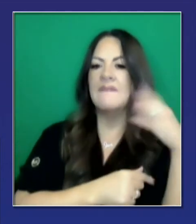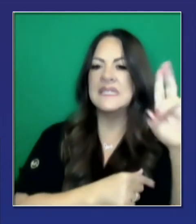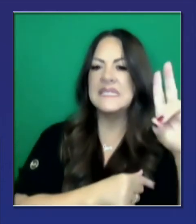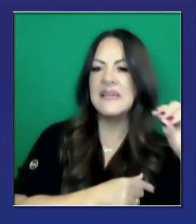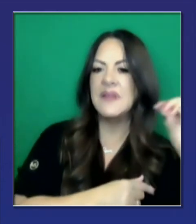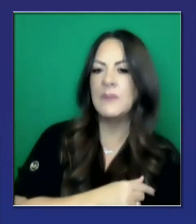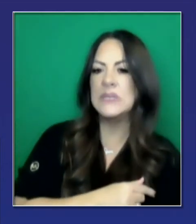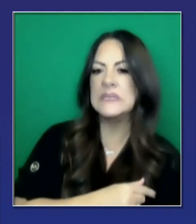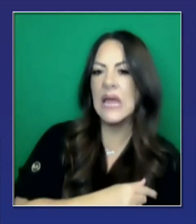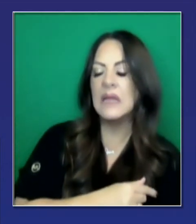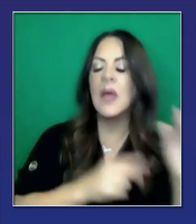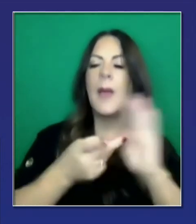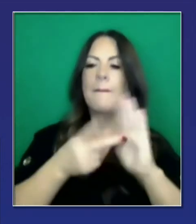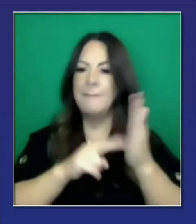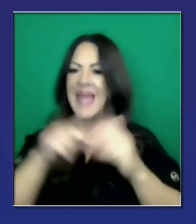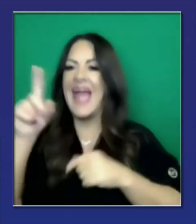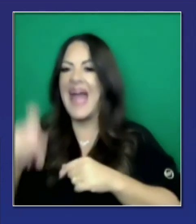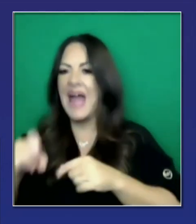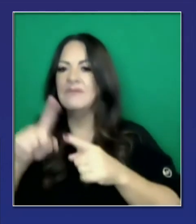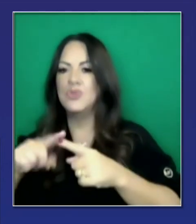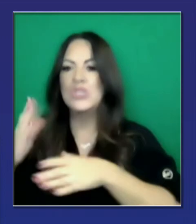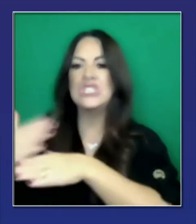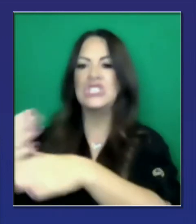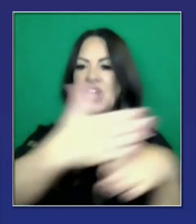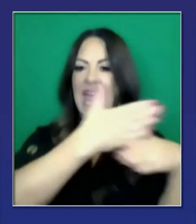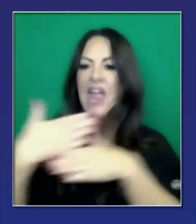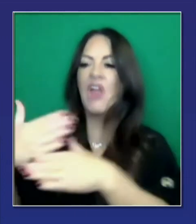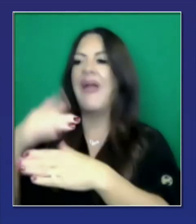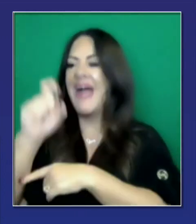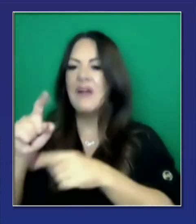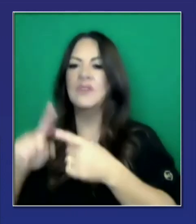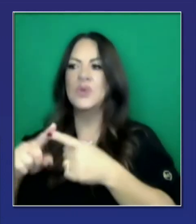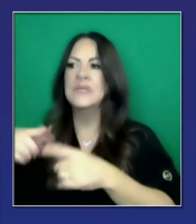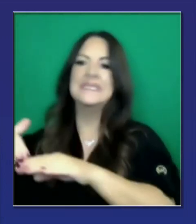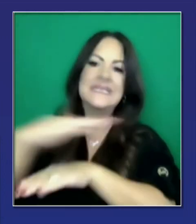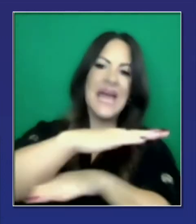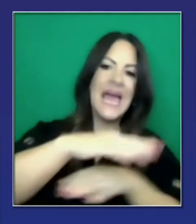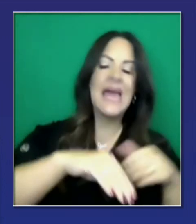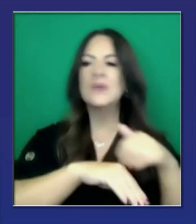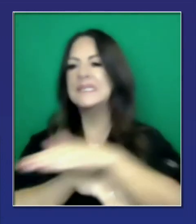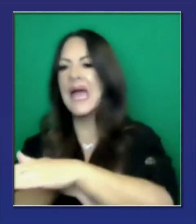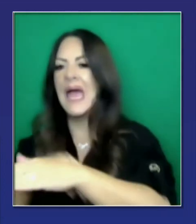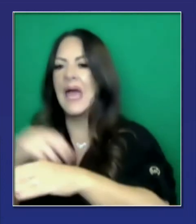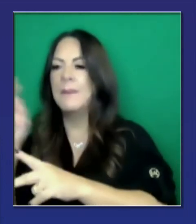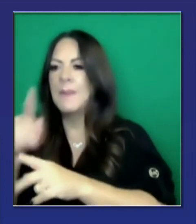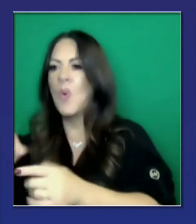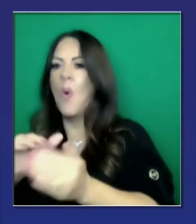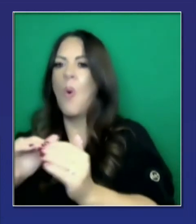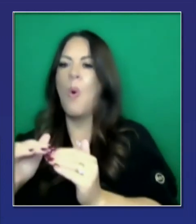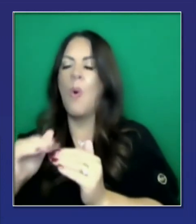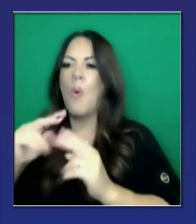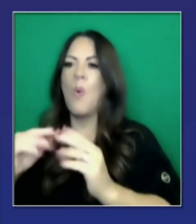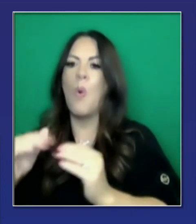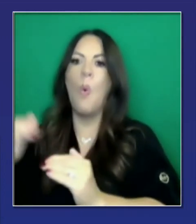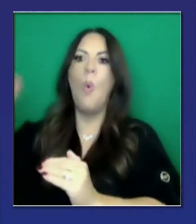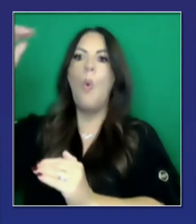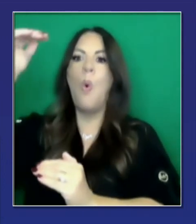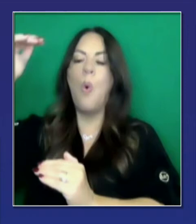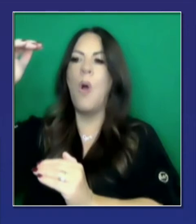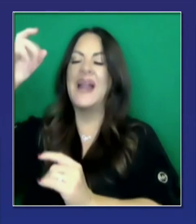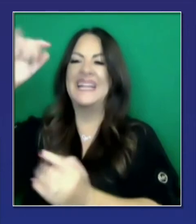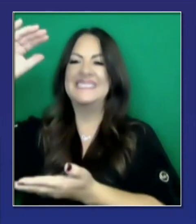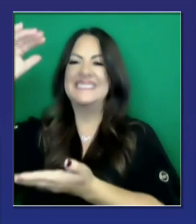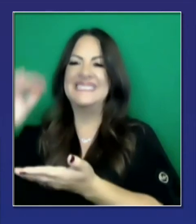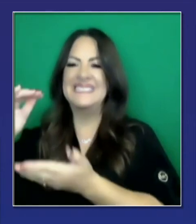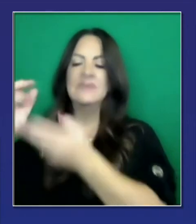different patient mix based on socioeconomics, based upon a myriad of different issues. So looking at load leveling in a more